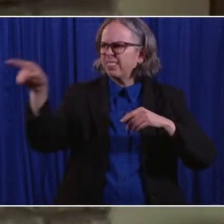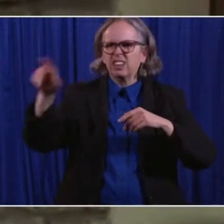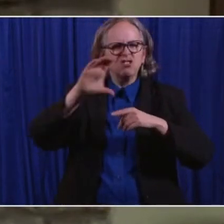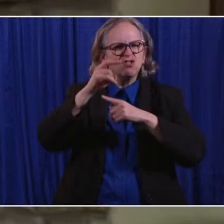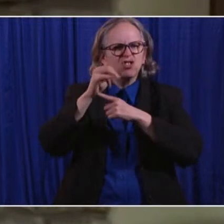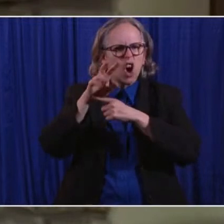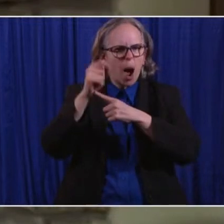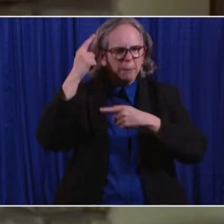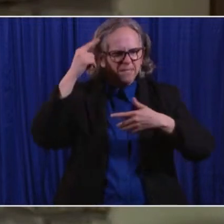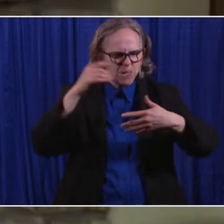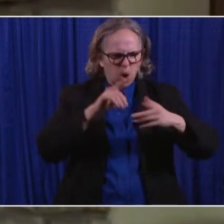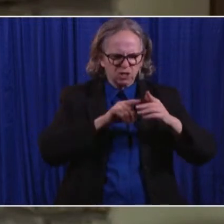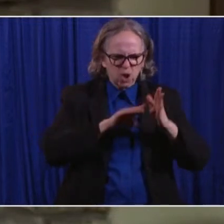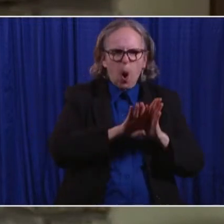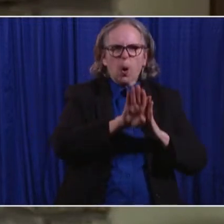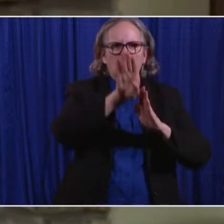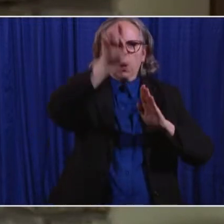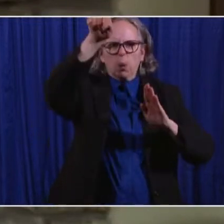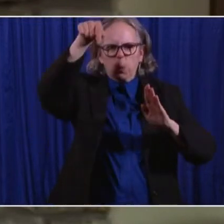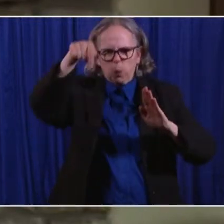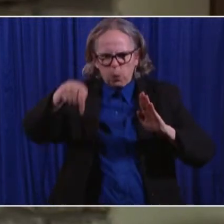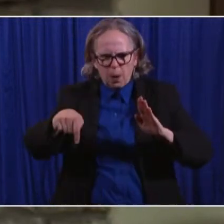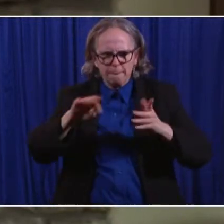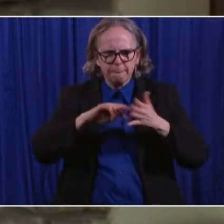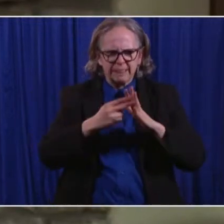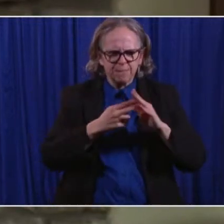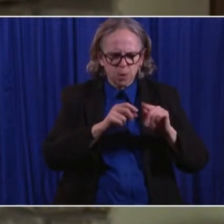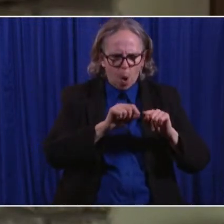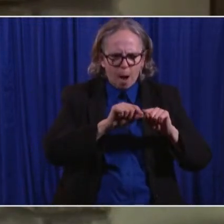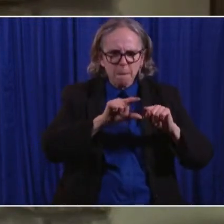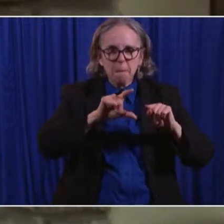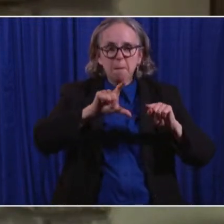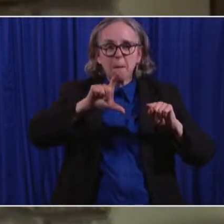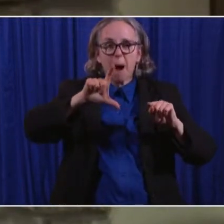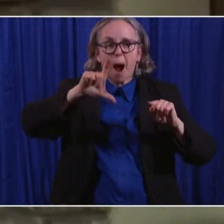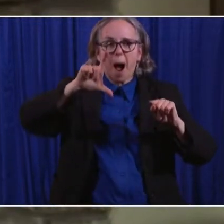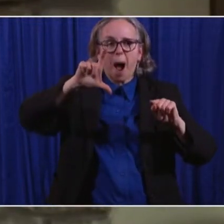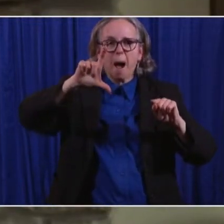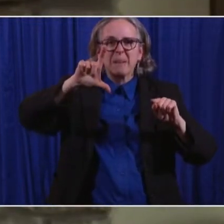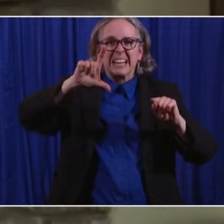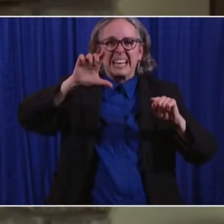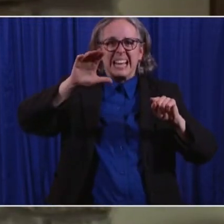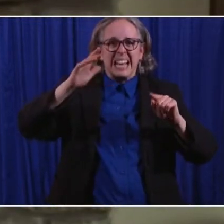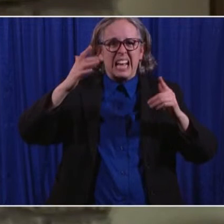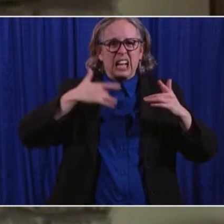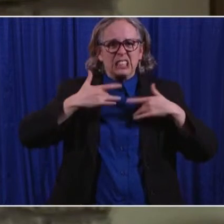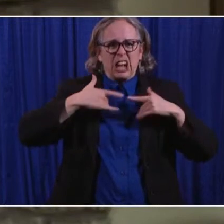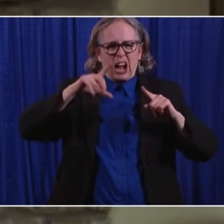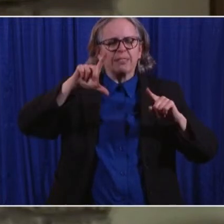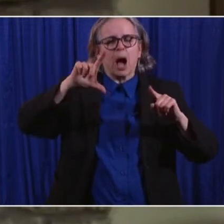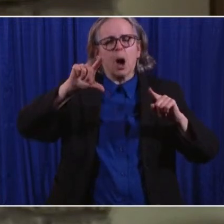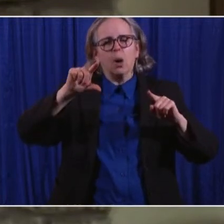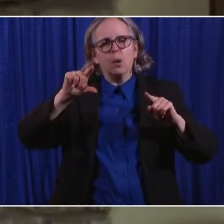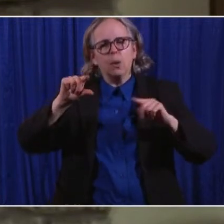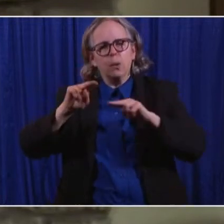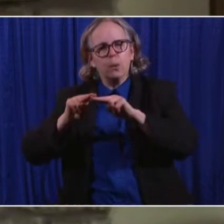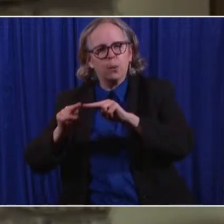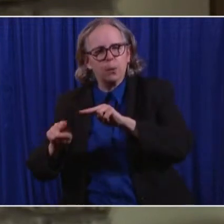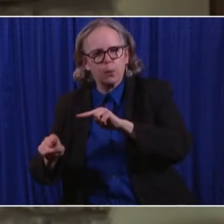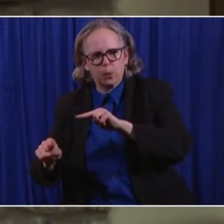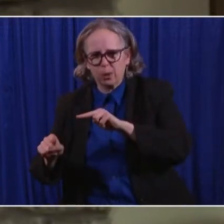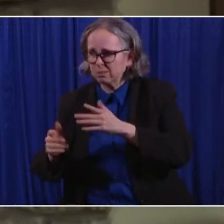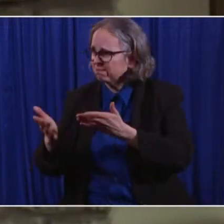were having big trouble, and it tracked pretty well when we were having not as much trouble. Dr. Vanderhoff? Well, yes,